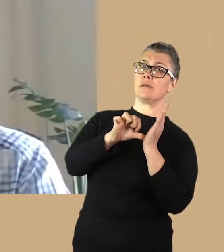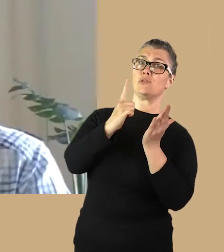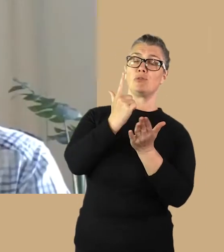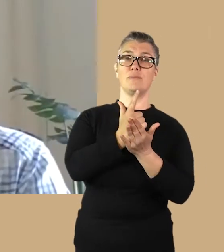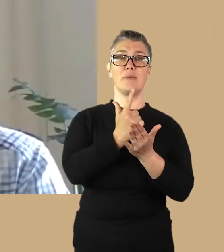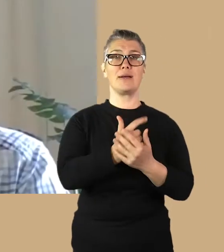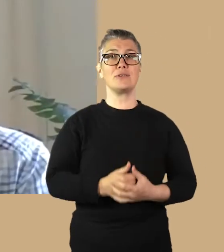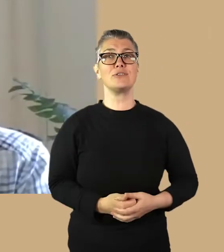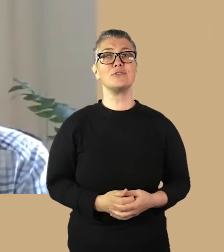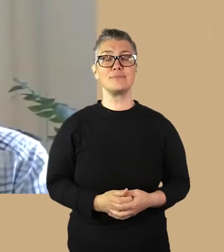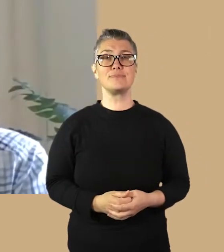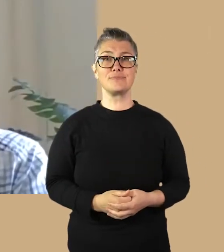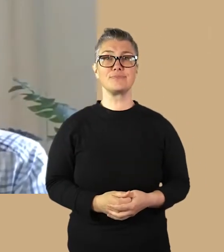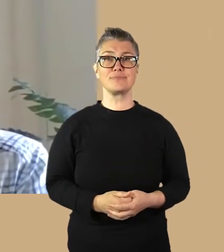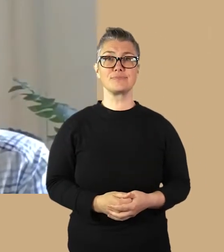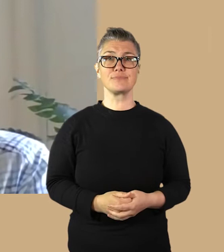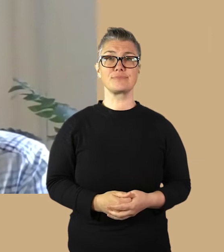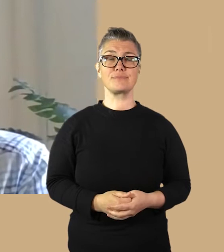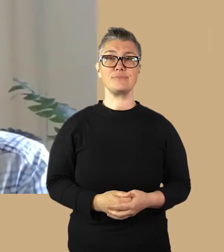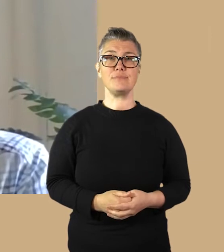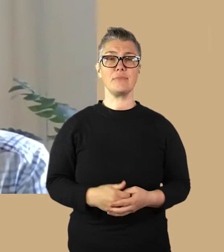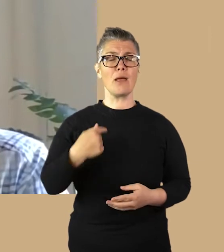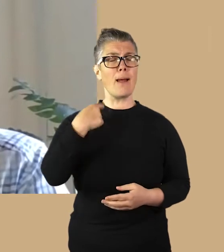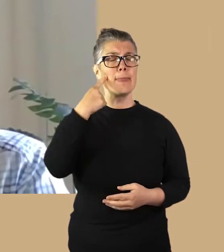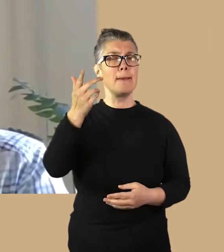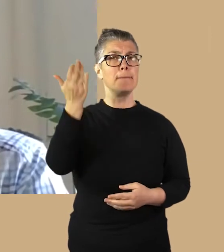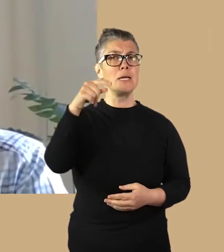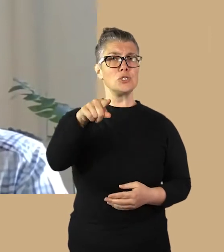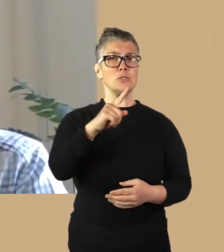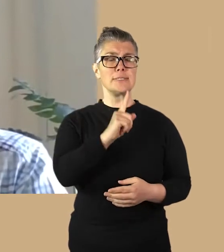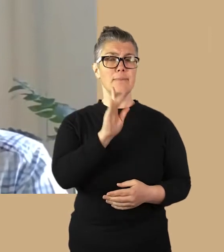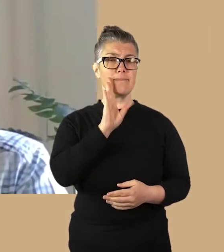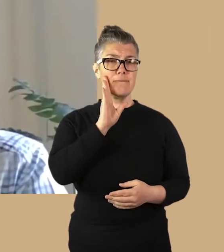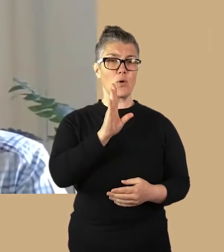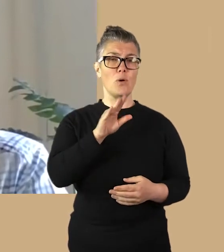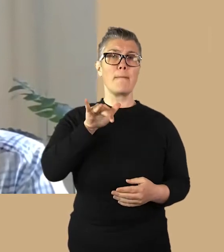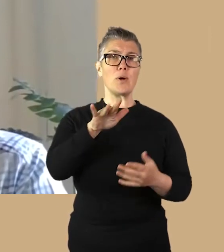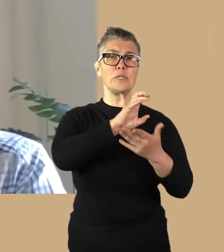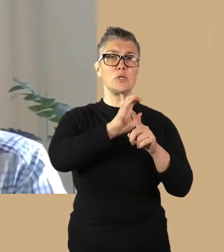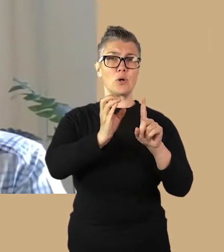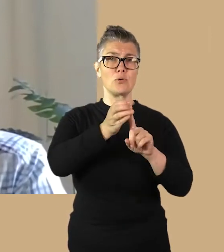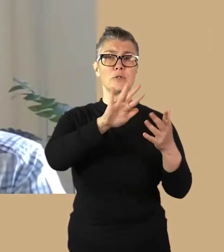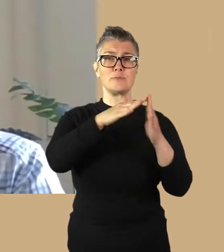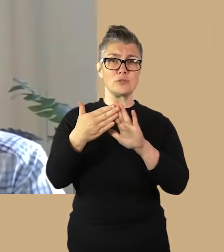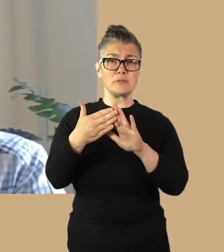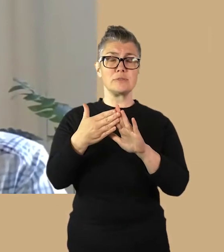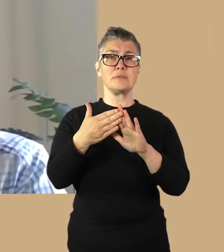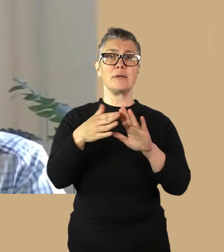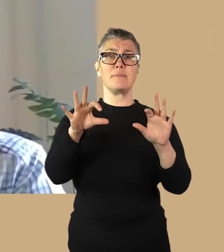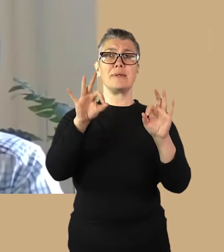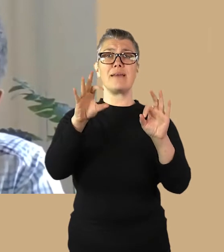And I think in the past you have mentioned that in multicultural communities, particularly from